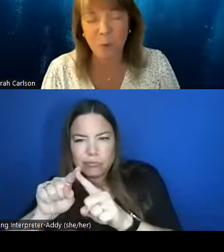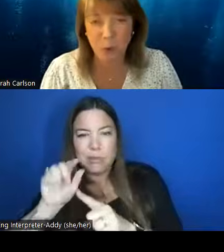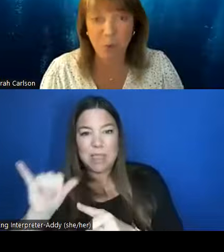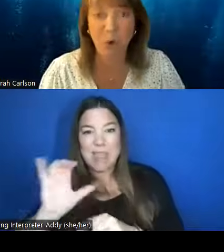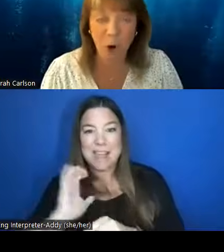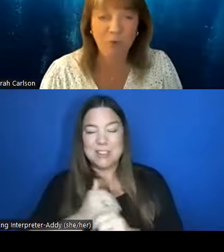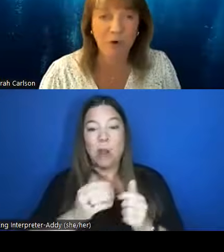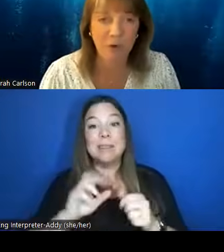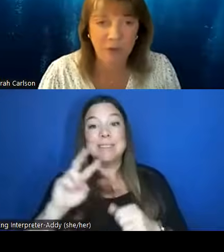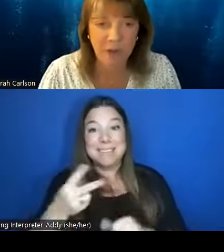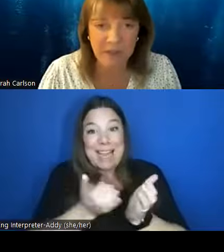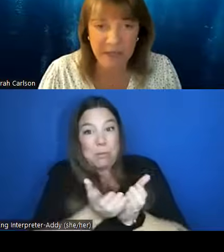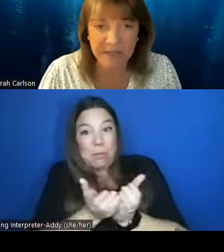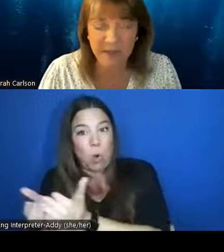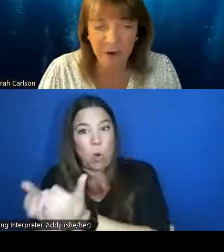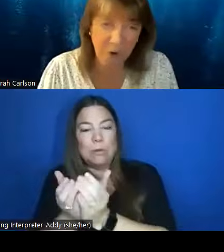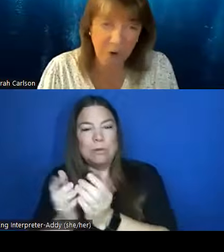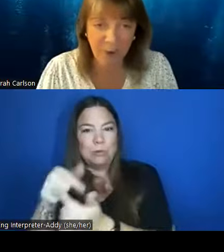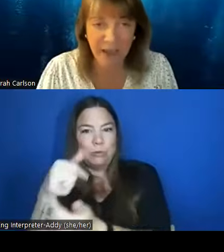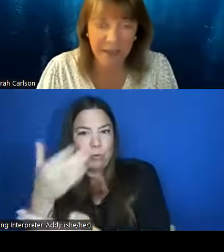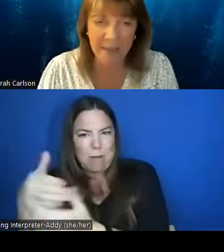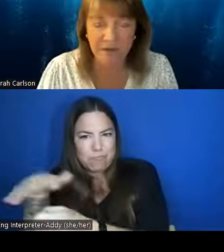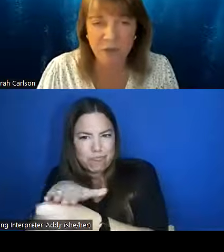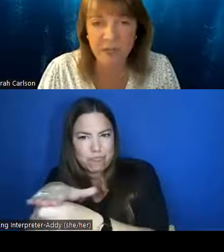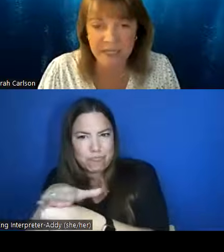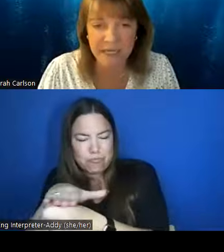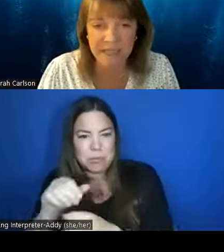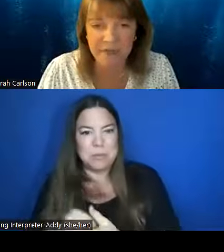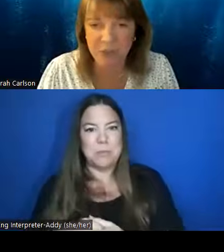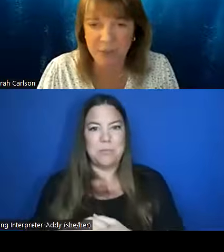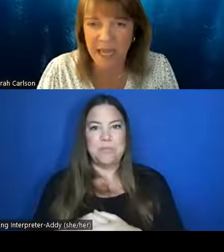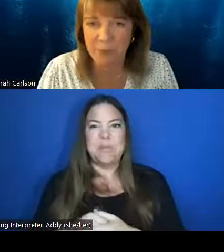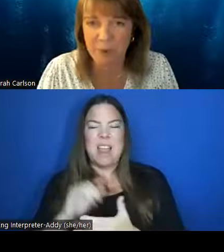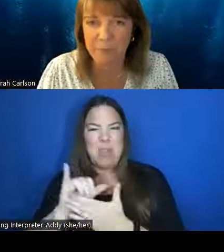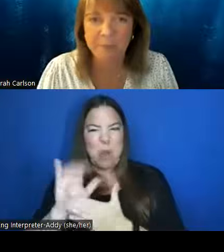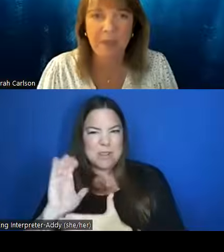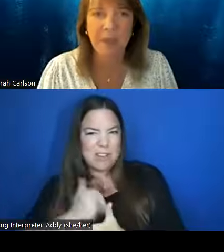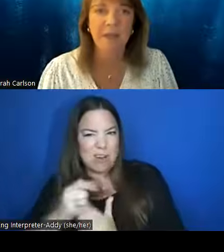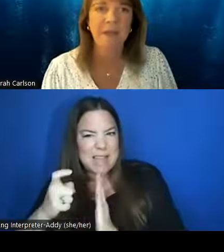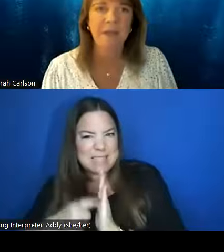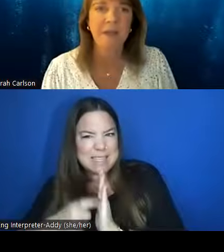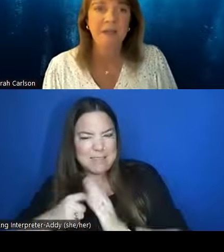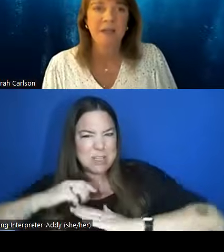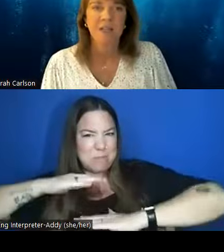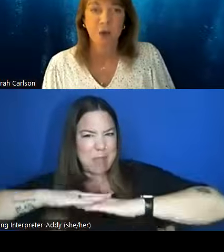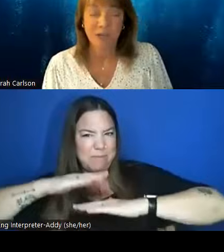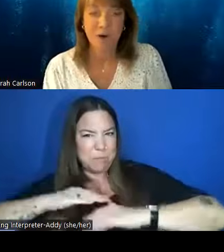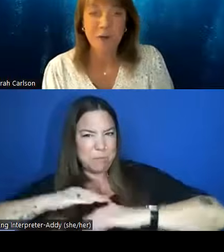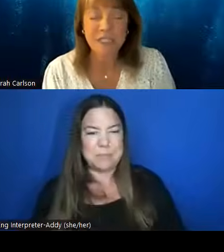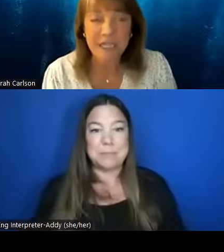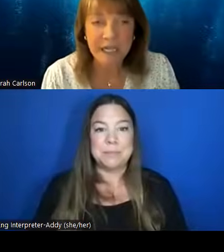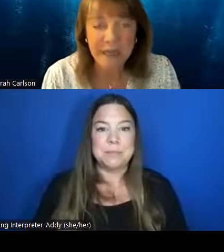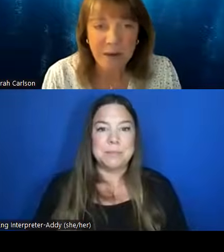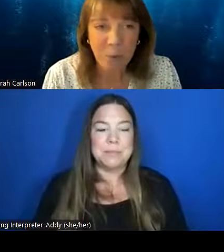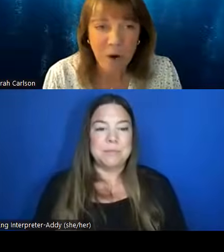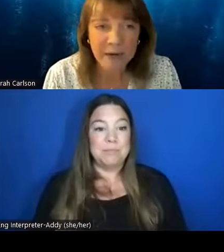catamaran, which we moored over the wreck and then served as an excavation platform. So here you